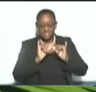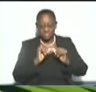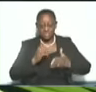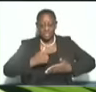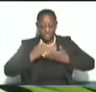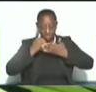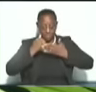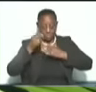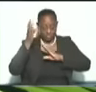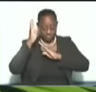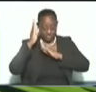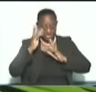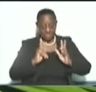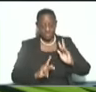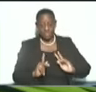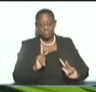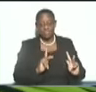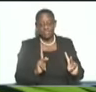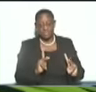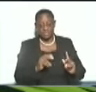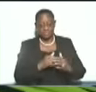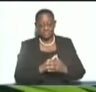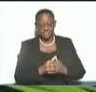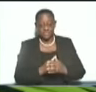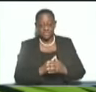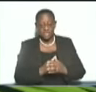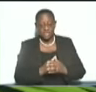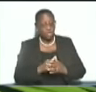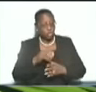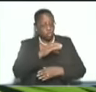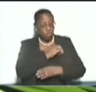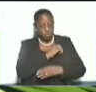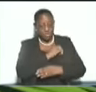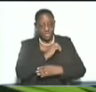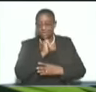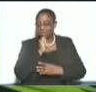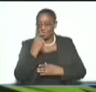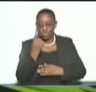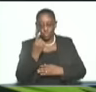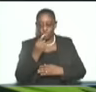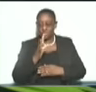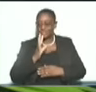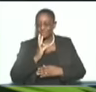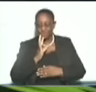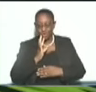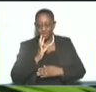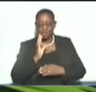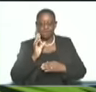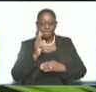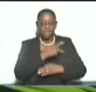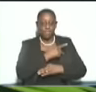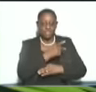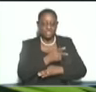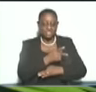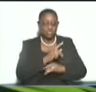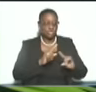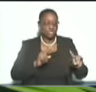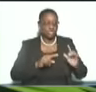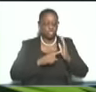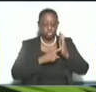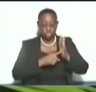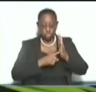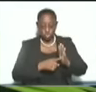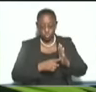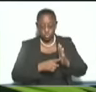people. Obi wasn't just talking politics. He was laying out a roadmap of compassion, duty,